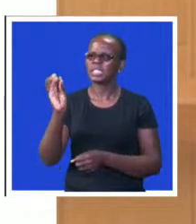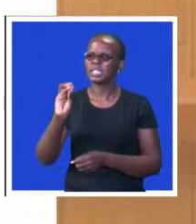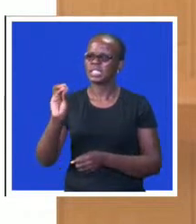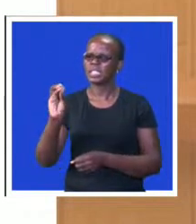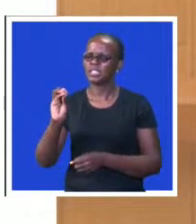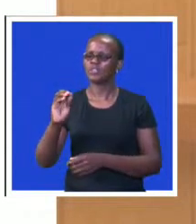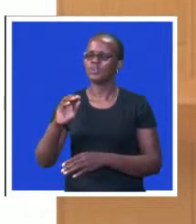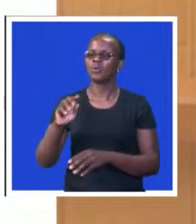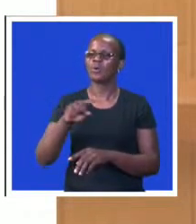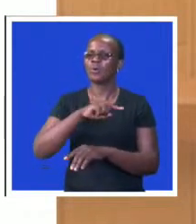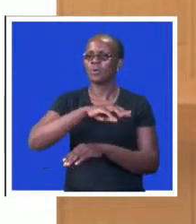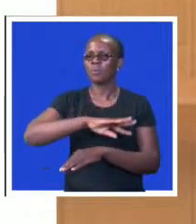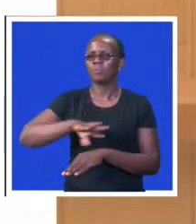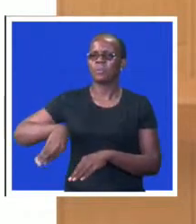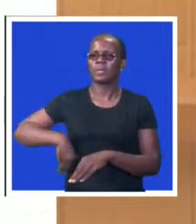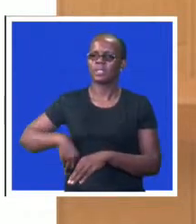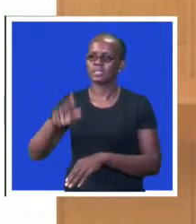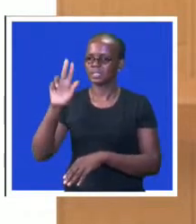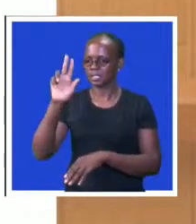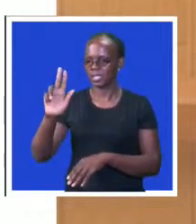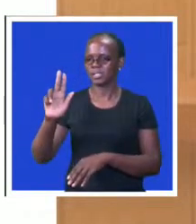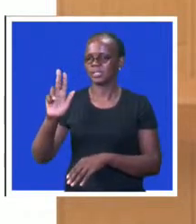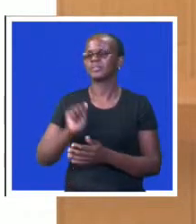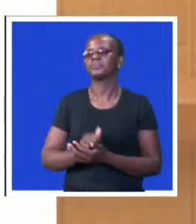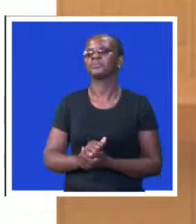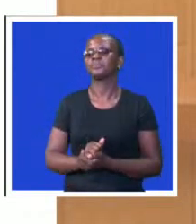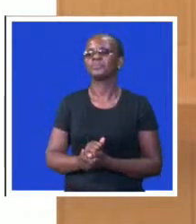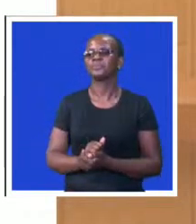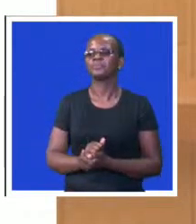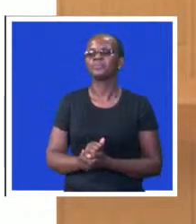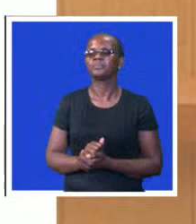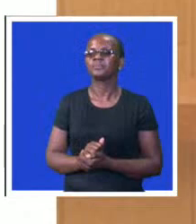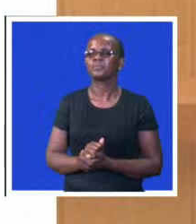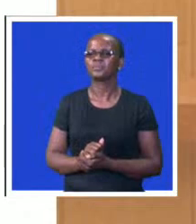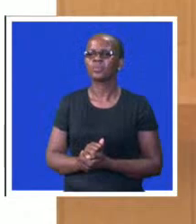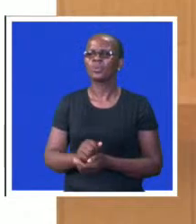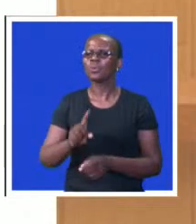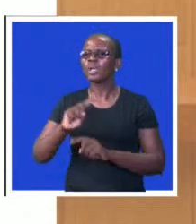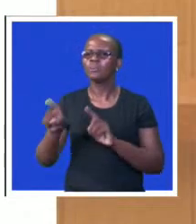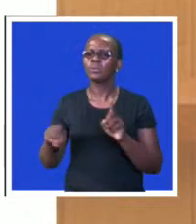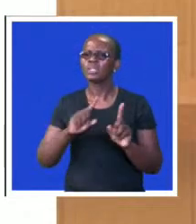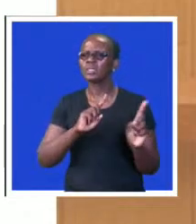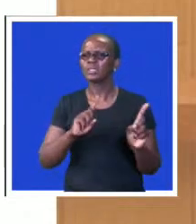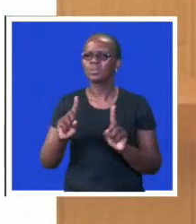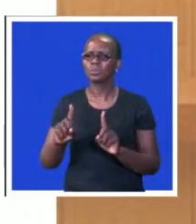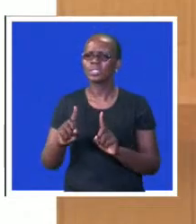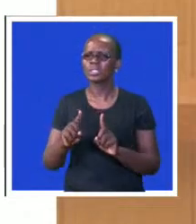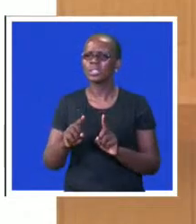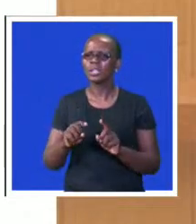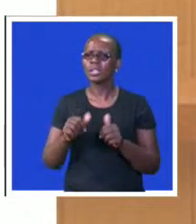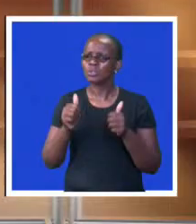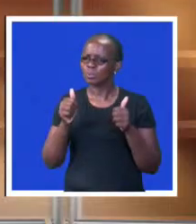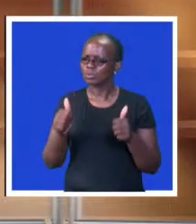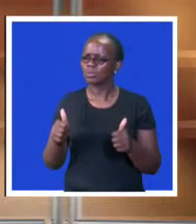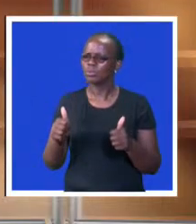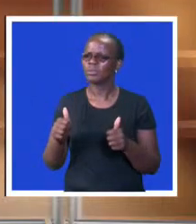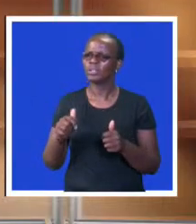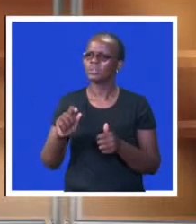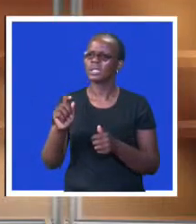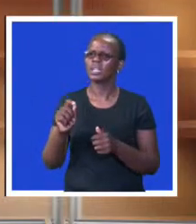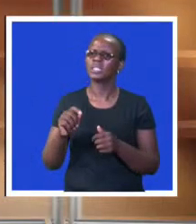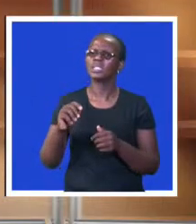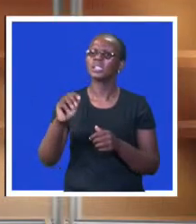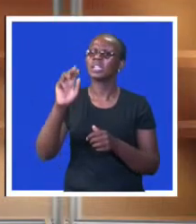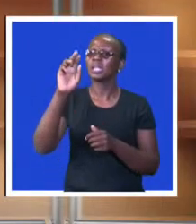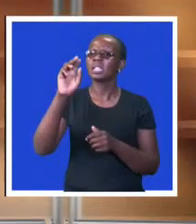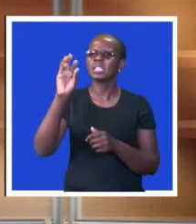minus 8. 0 minus 8. Is it possible, dear learner, to subtract 8 from